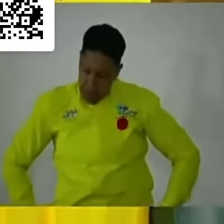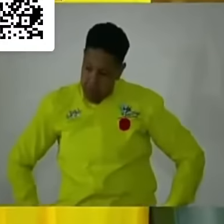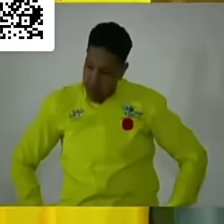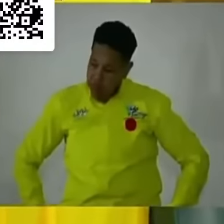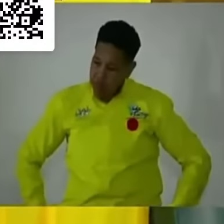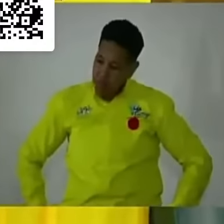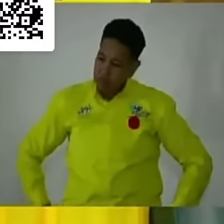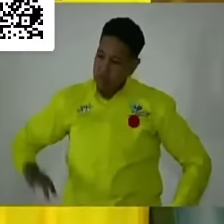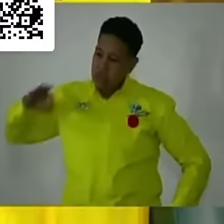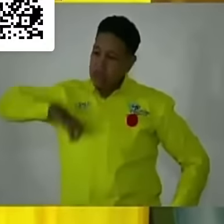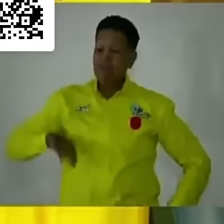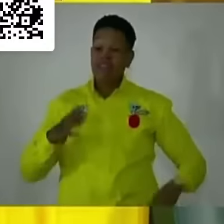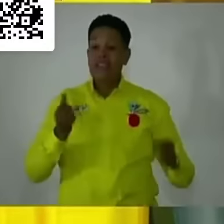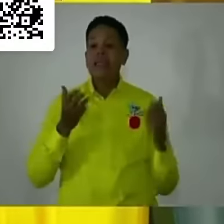benefit from.